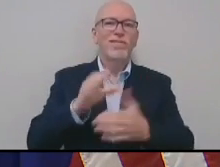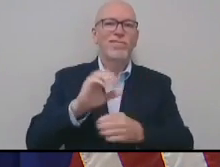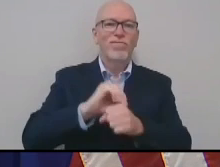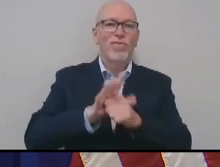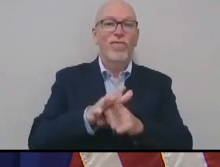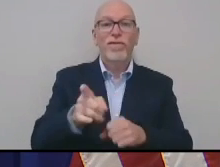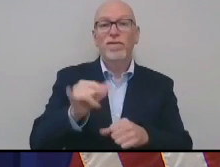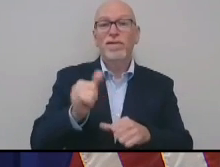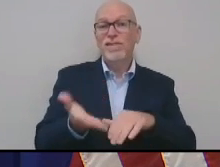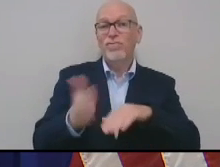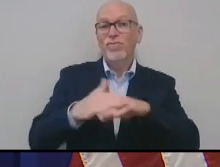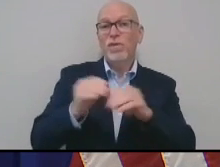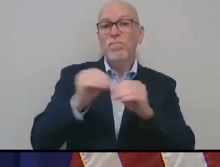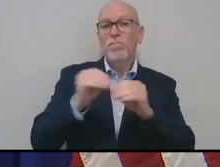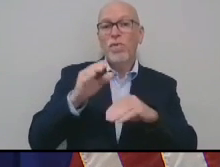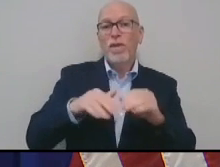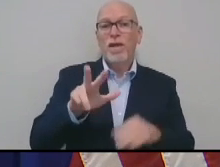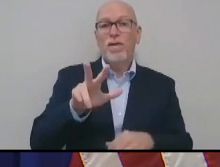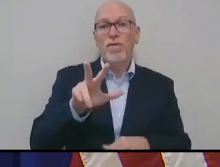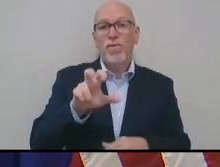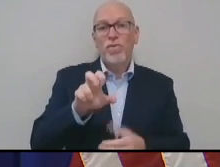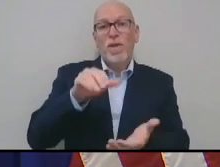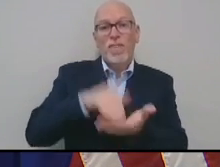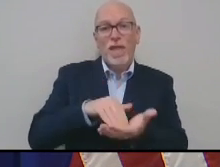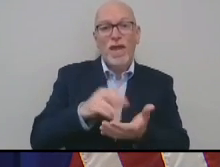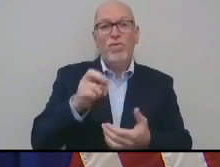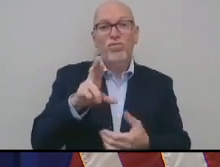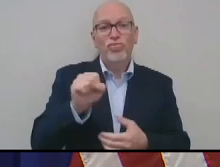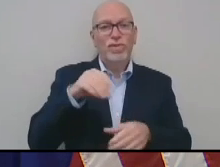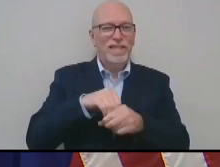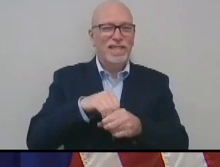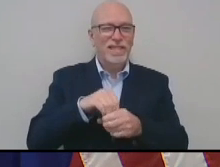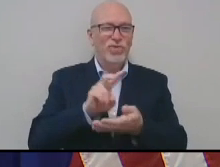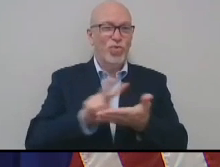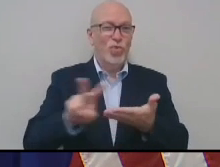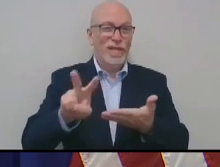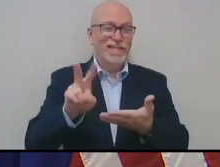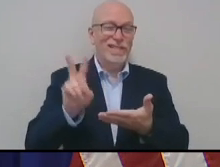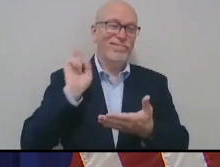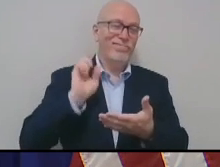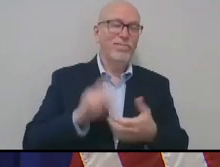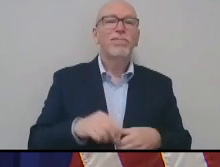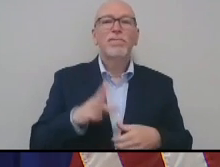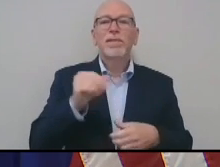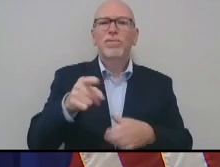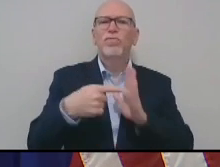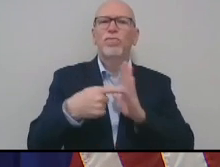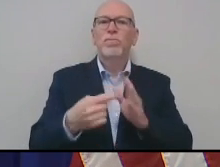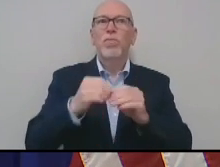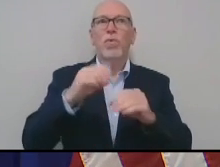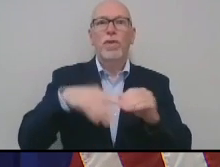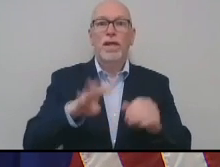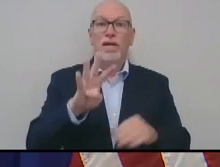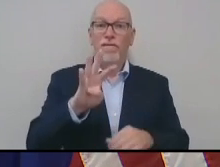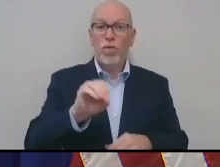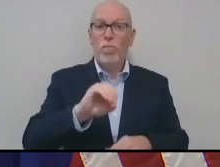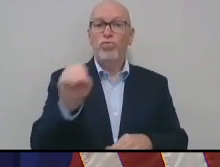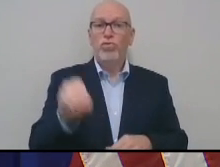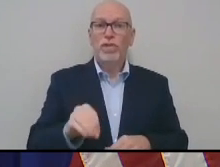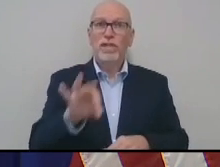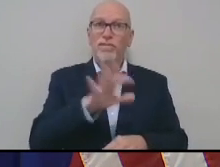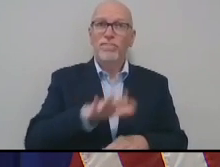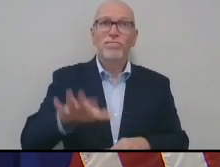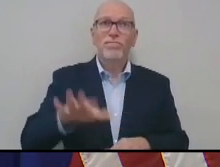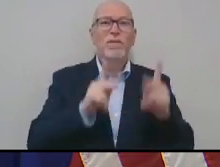increase of more than 300,000 Hoosiers in just 2 weeks' time and represents more than 40% of the eligible